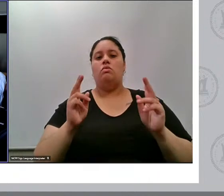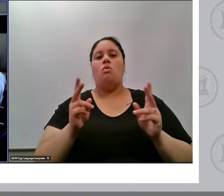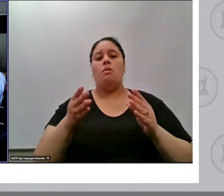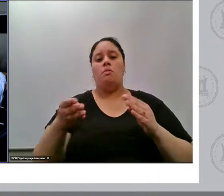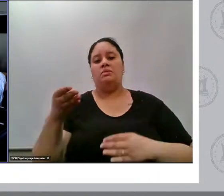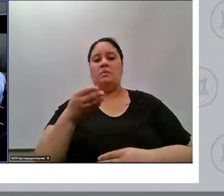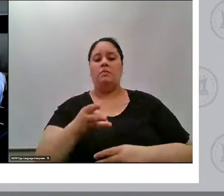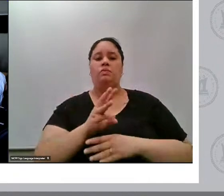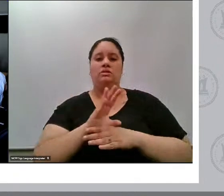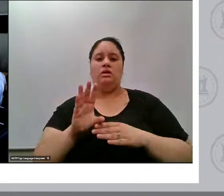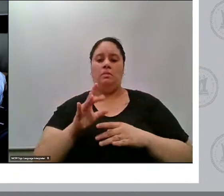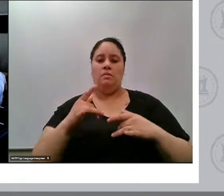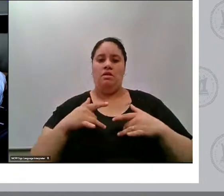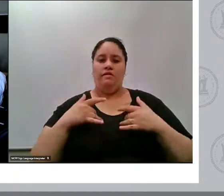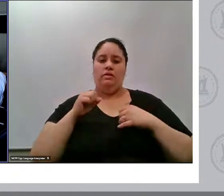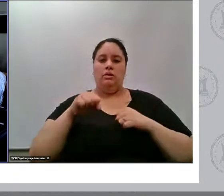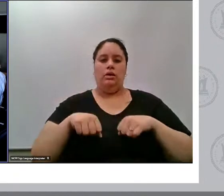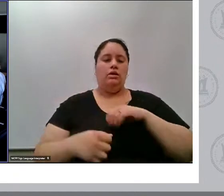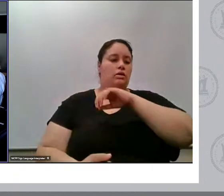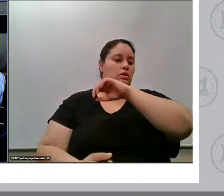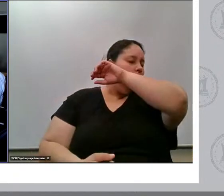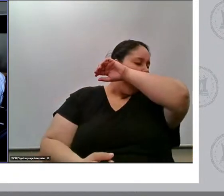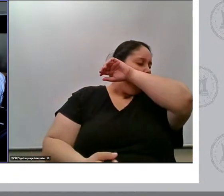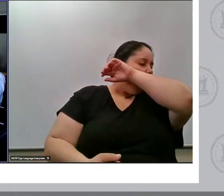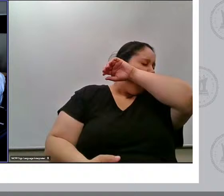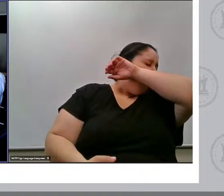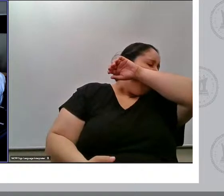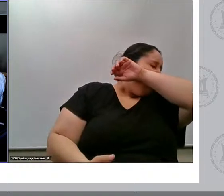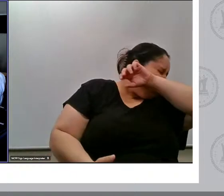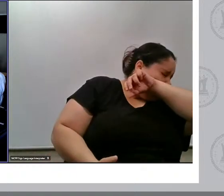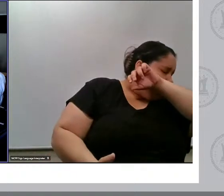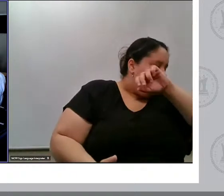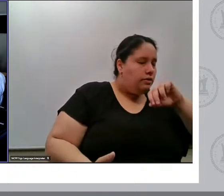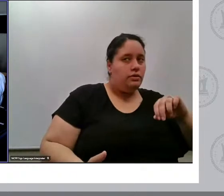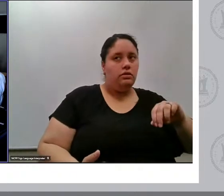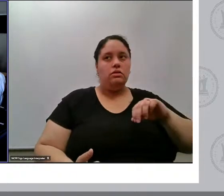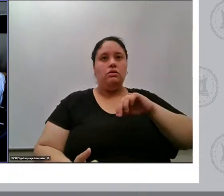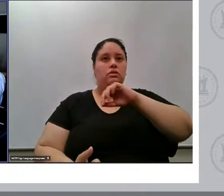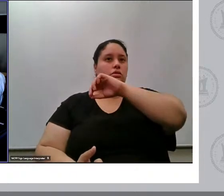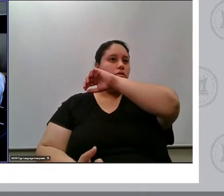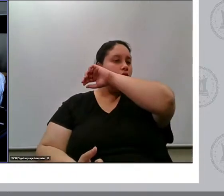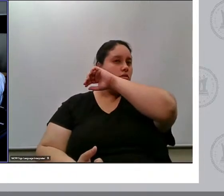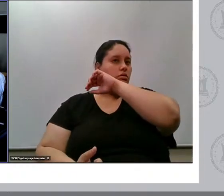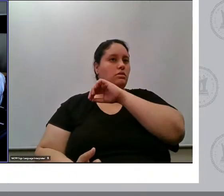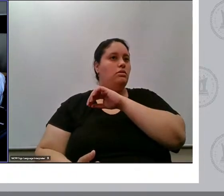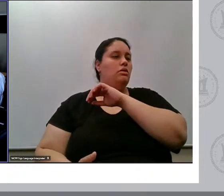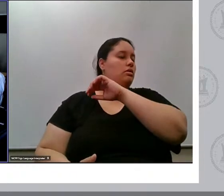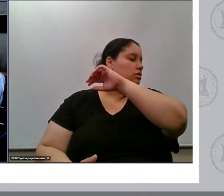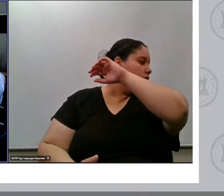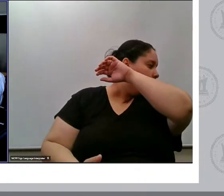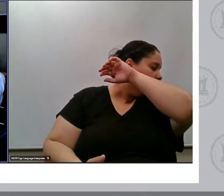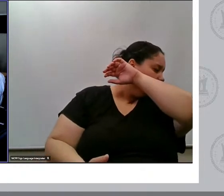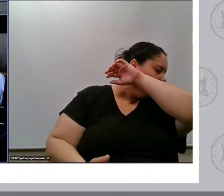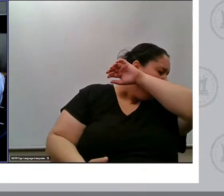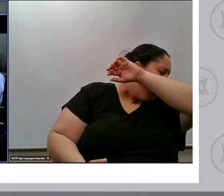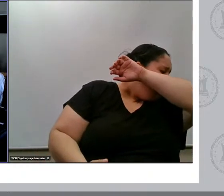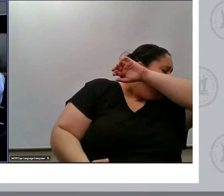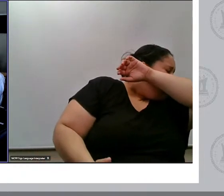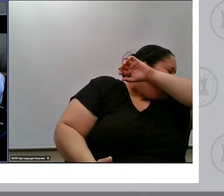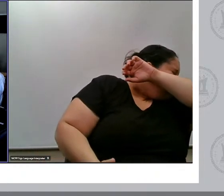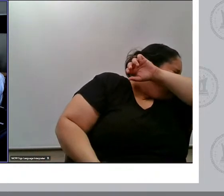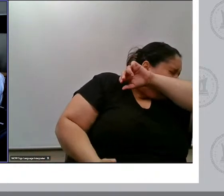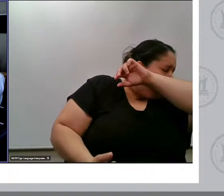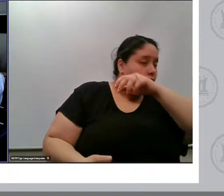in the Western Cape. And we have had legal opinion, and this very standing committee has